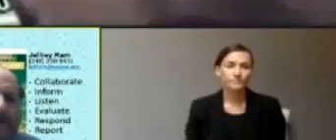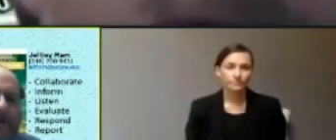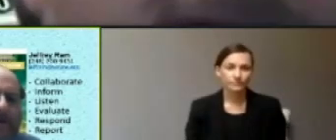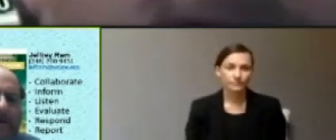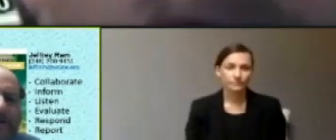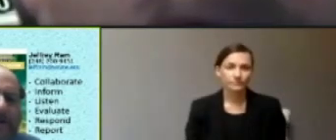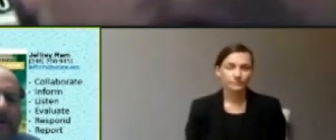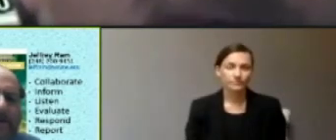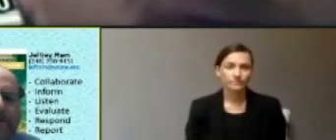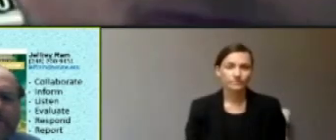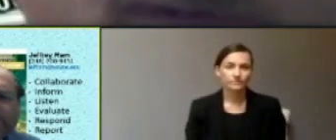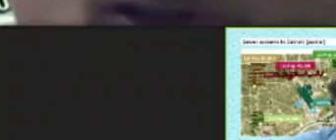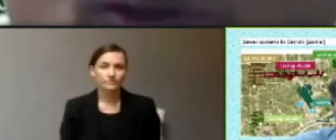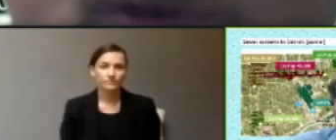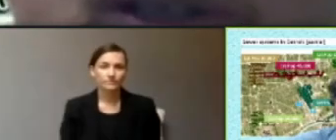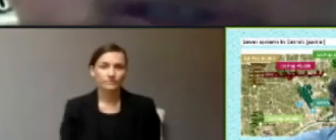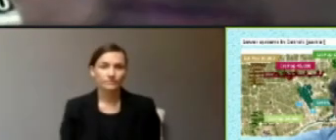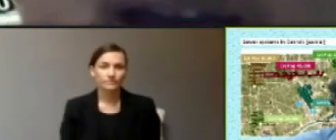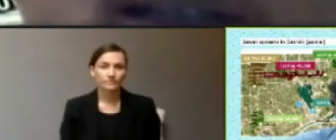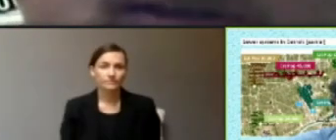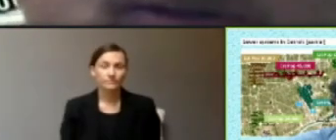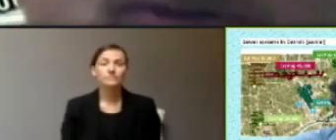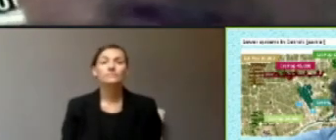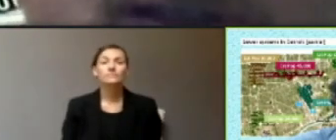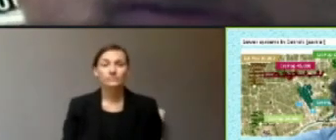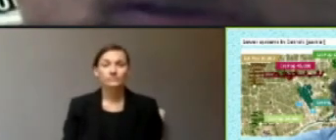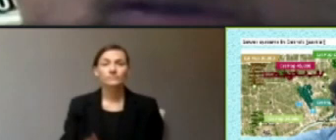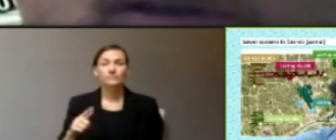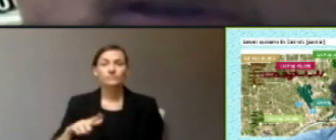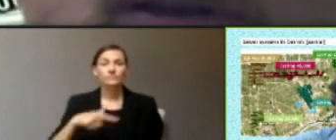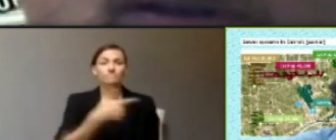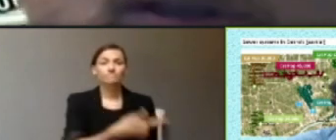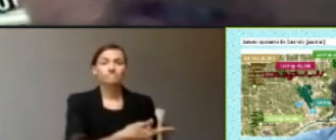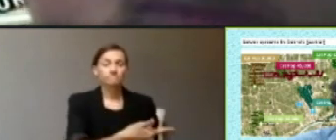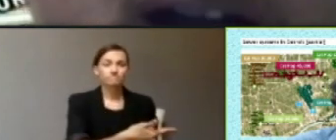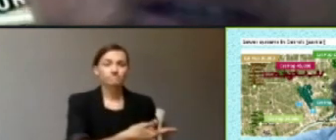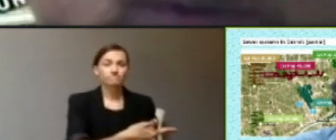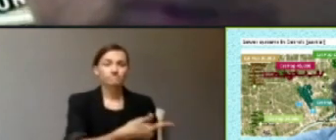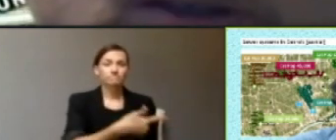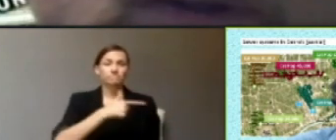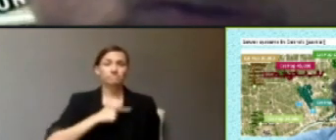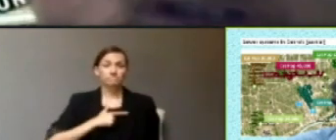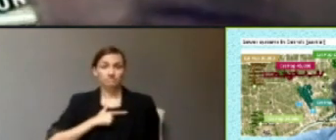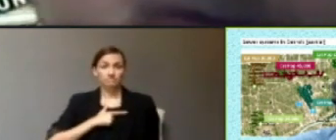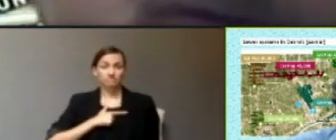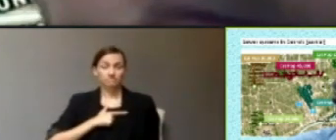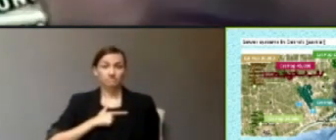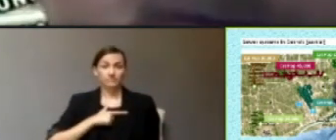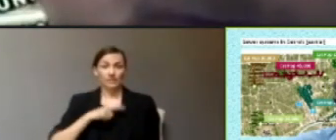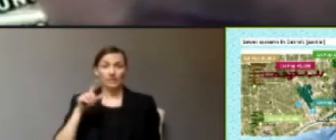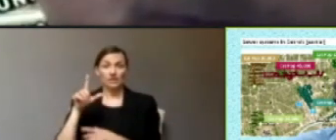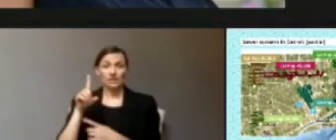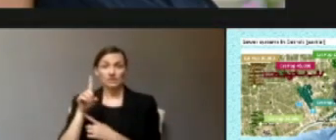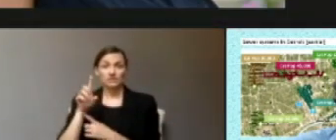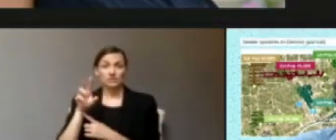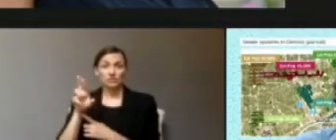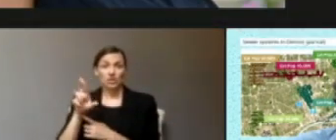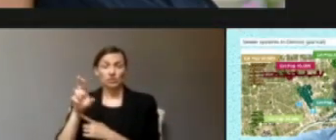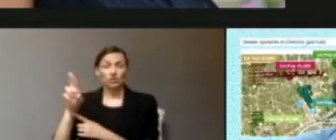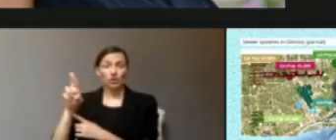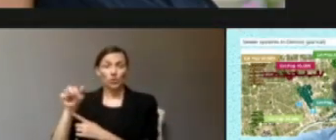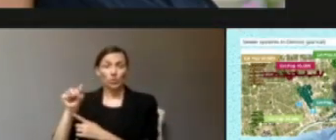So if you've switched it back to am I in speaker view now? Yes, you